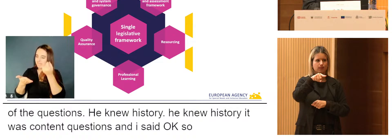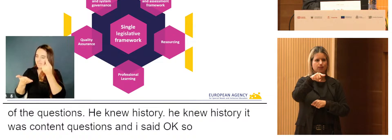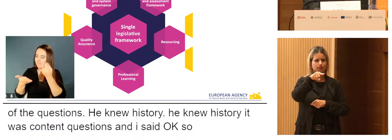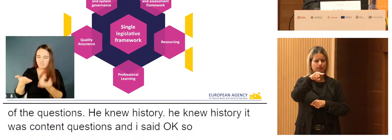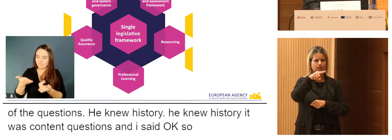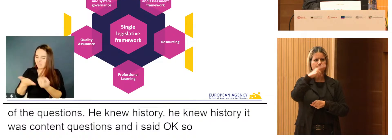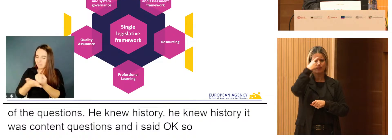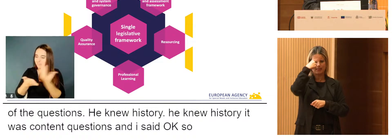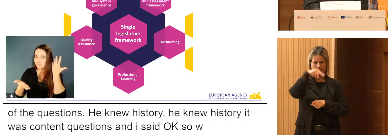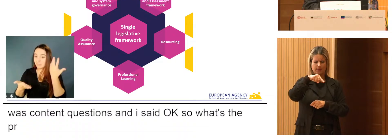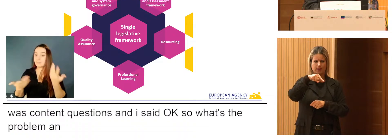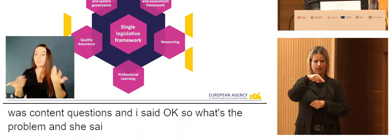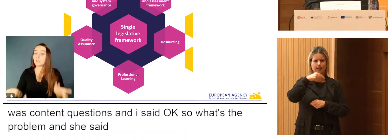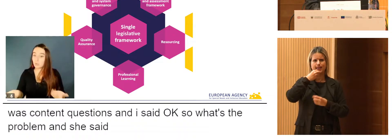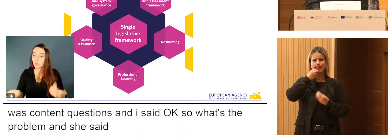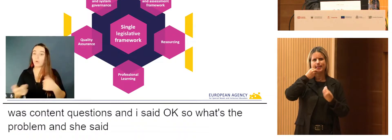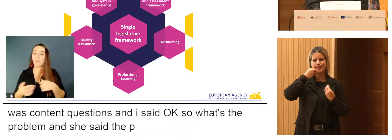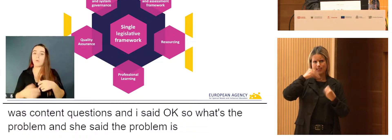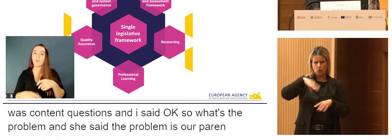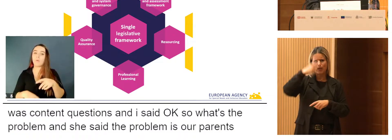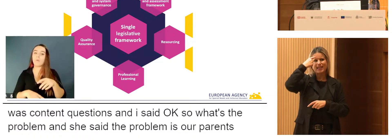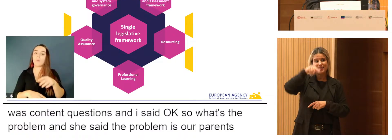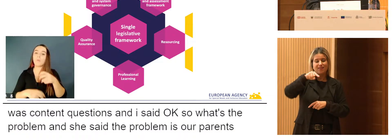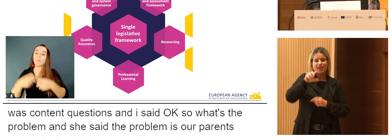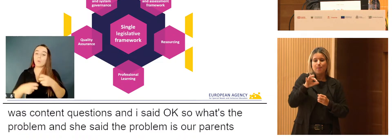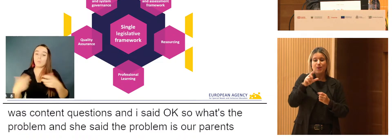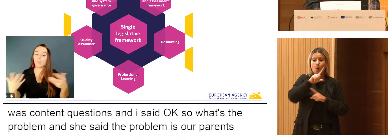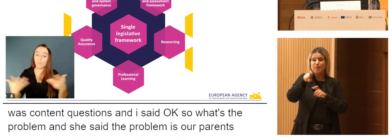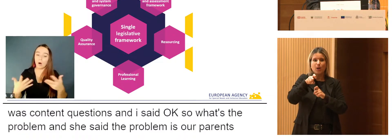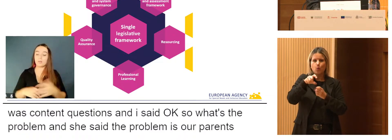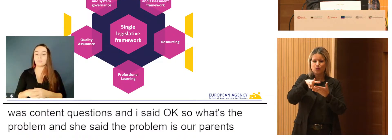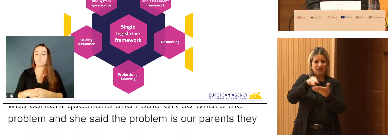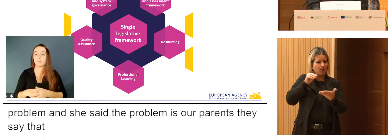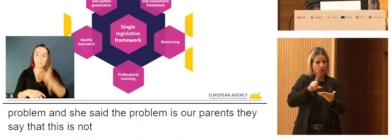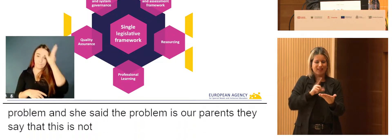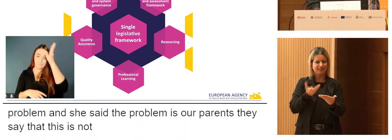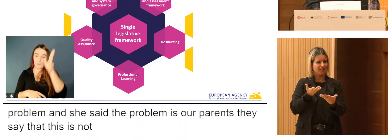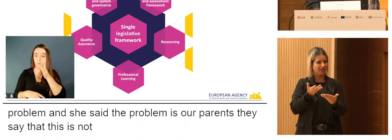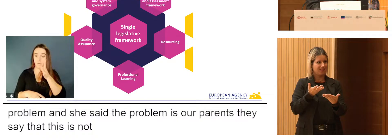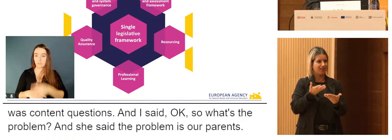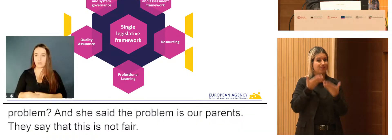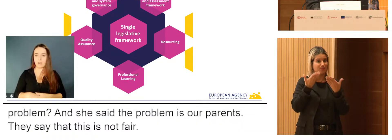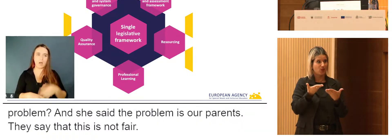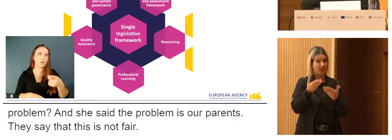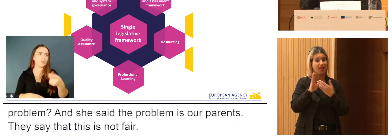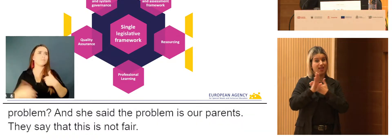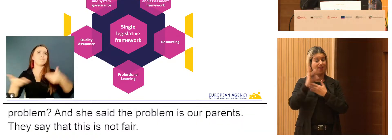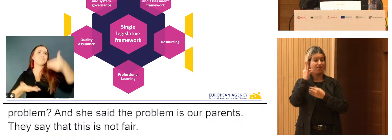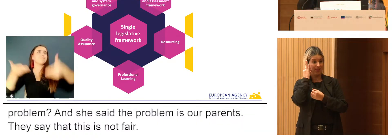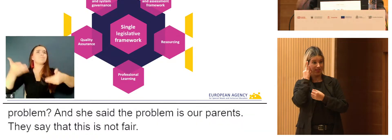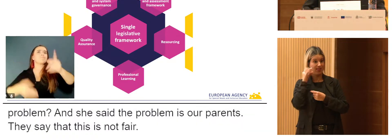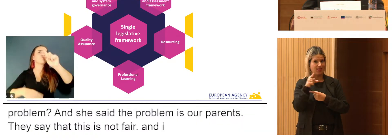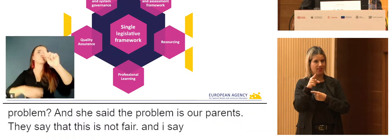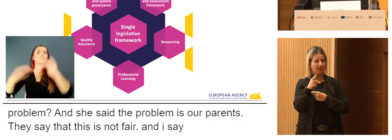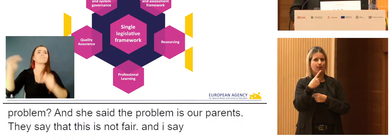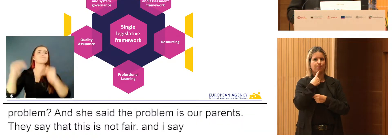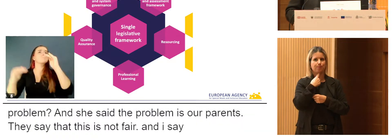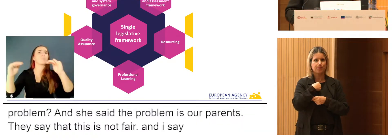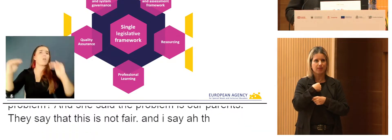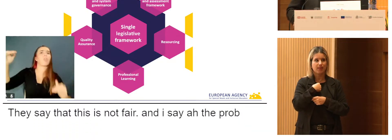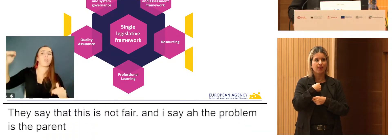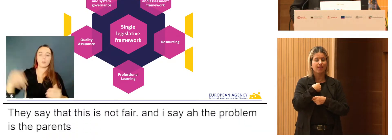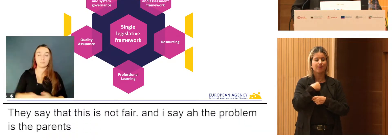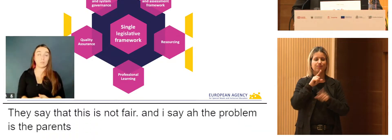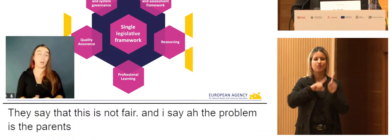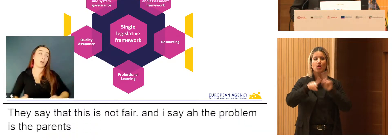she said, the problem is our parents. They say that this is not fair. And I said, the problem is the parents.